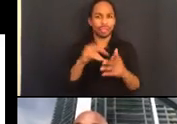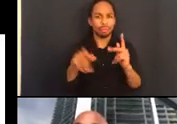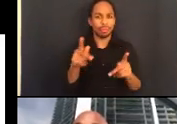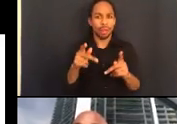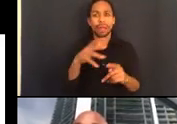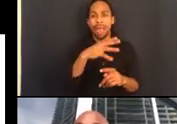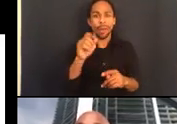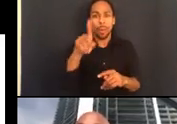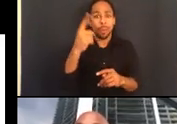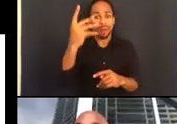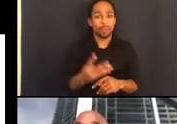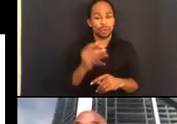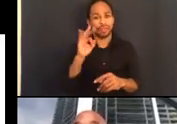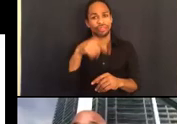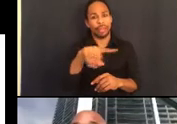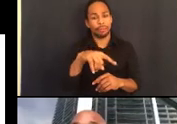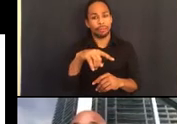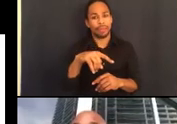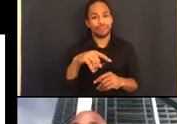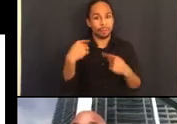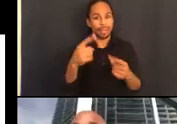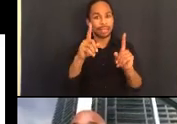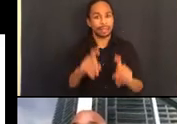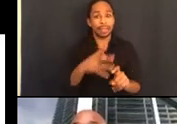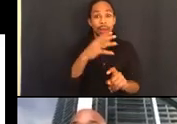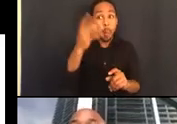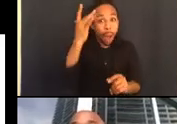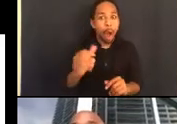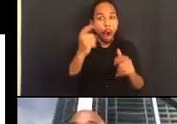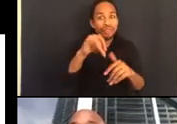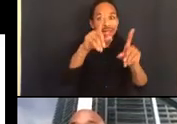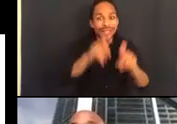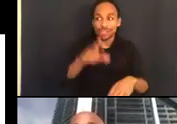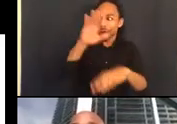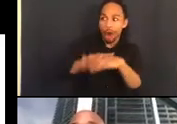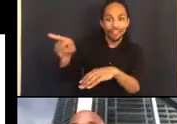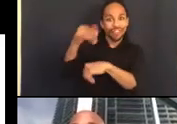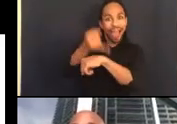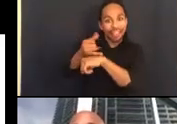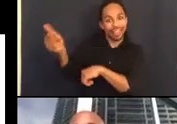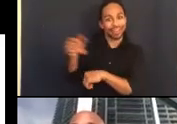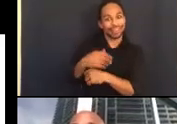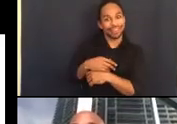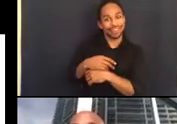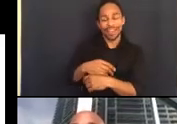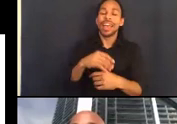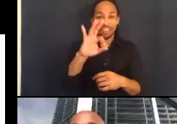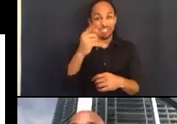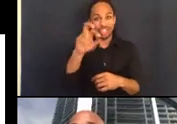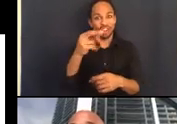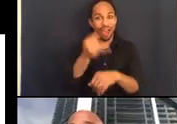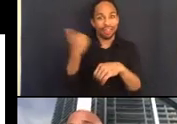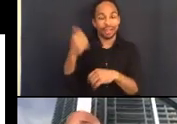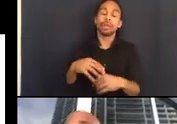The tests are on Fisher Island. So this shows you the pervasive propagation of the racial disparities that we have in